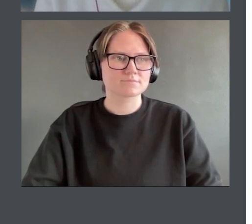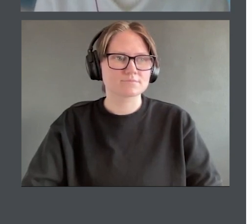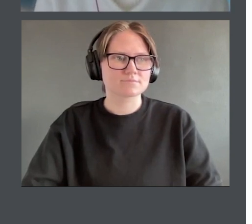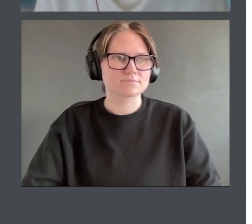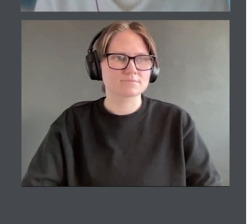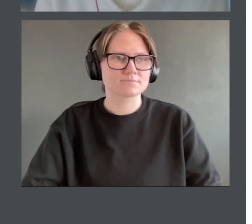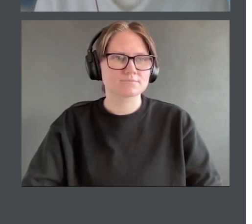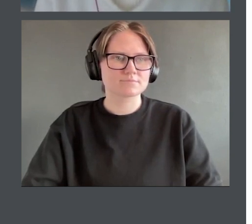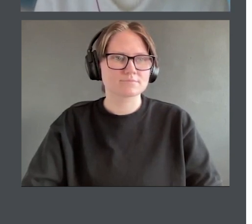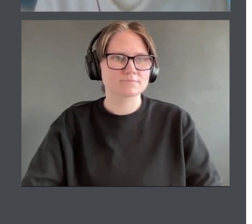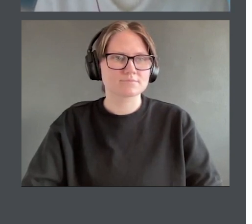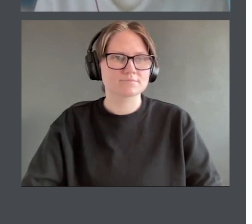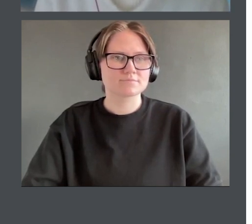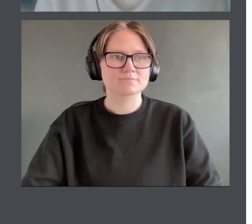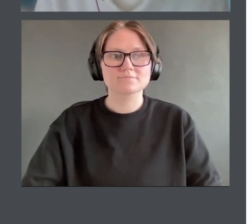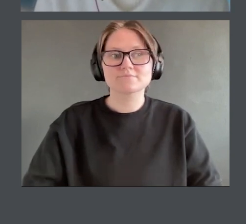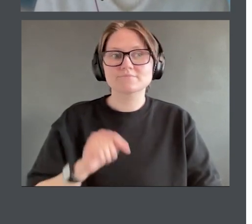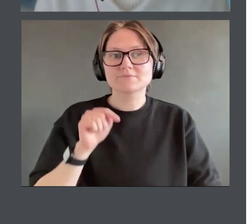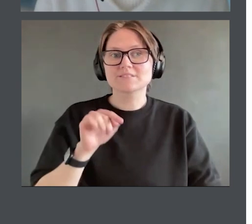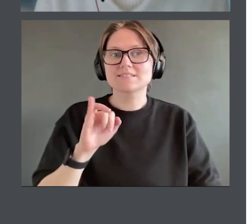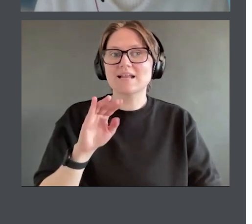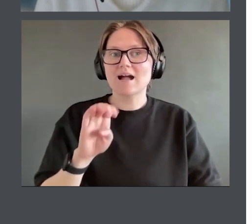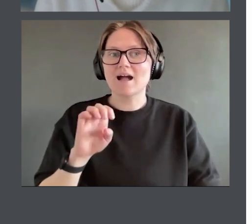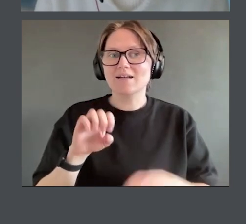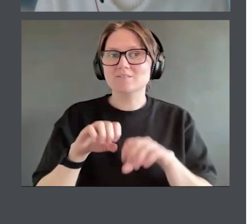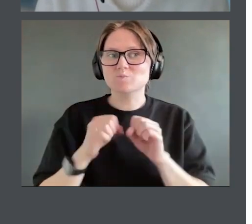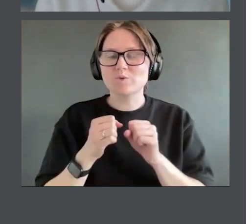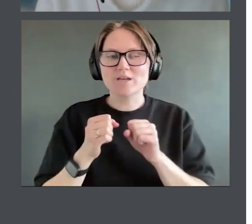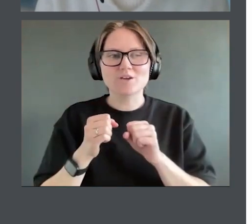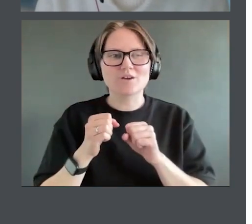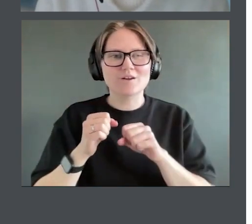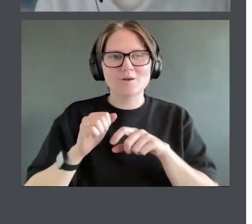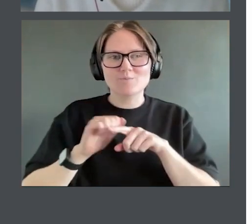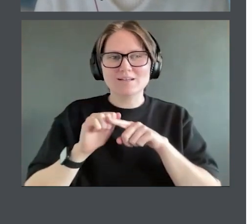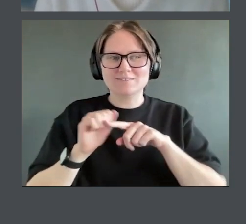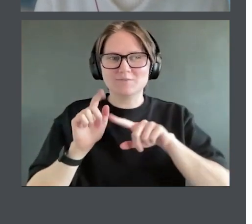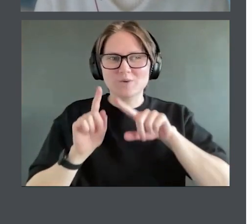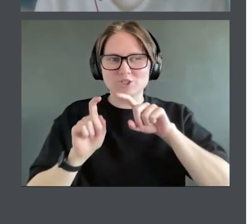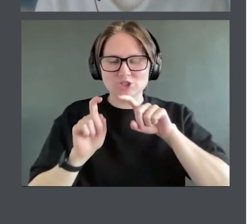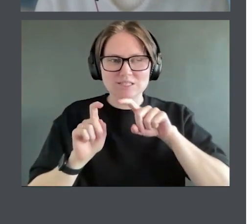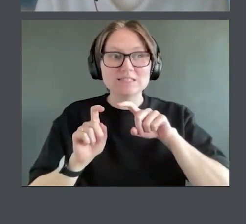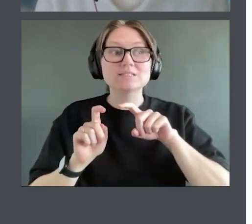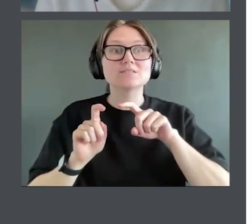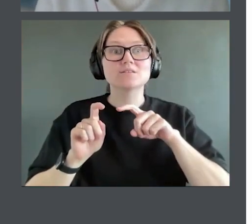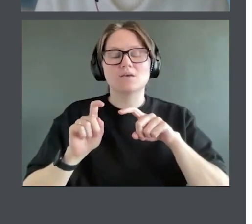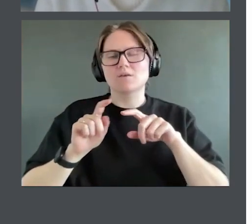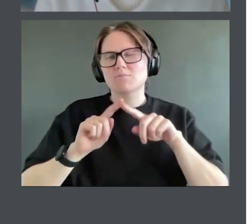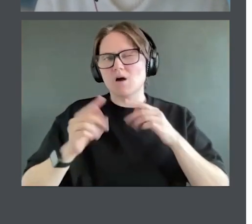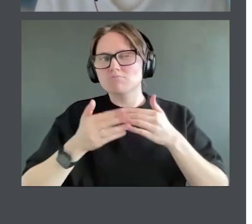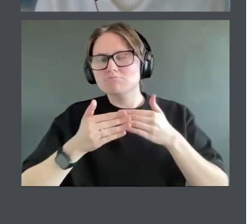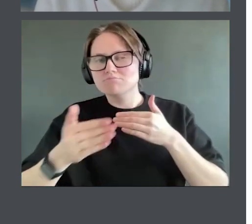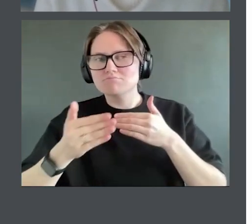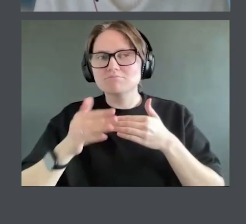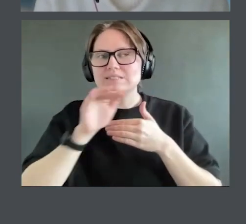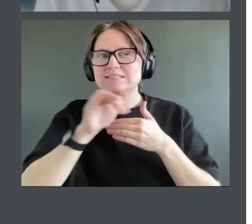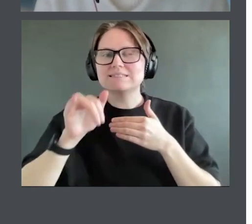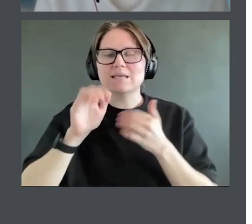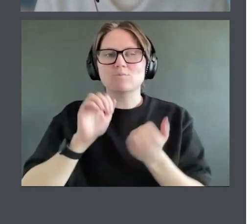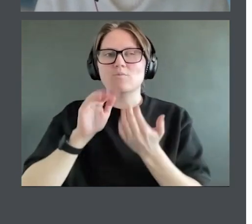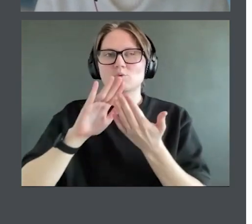And this is an icebreaker in practice for questions. This is how we'll field questions during the Q&A also.